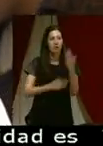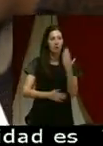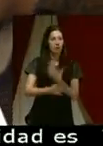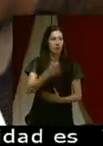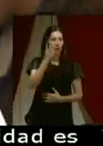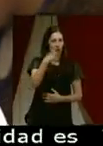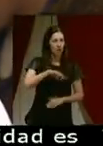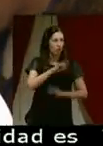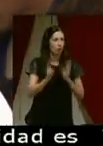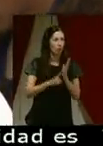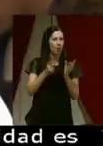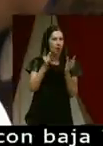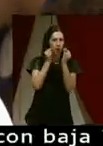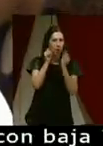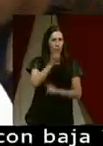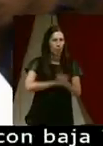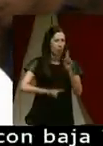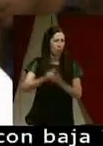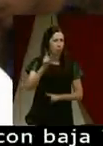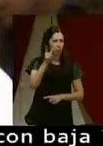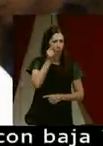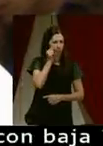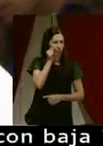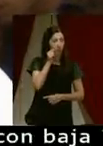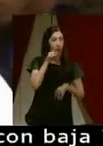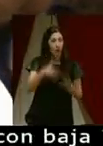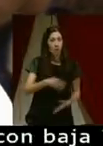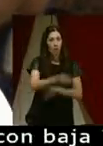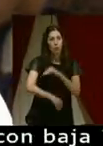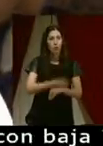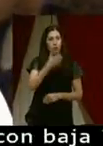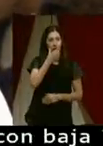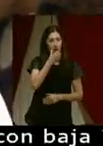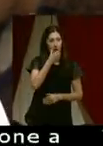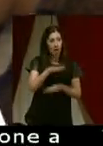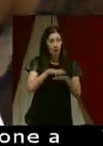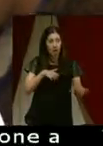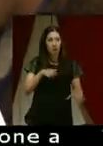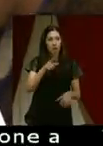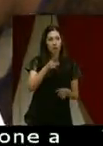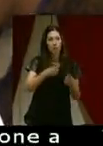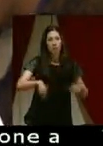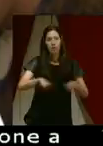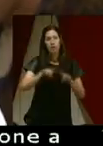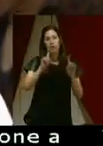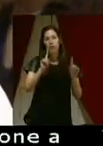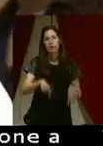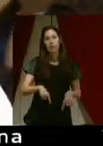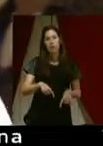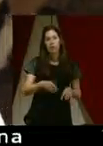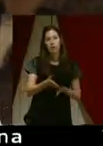of totally blind people with low vision or very low vision are using iPhone as it stands